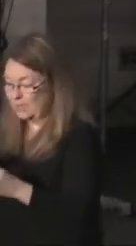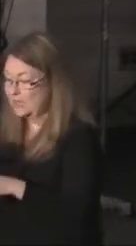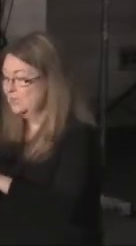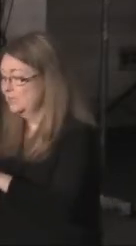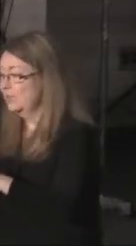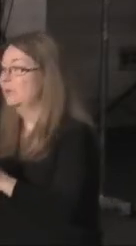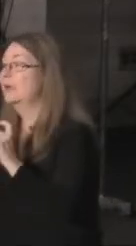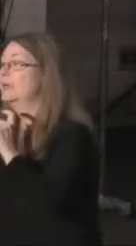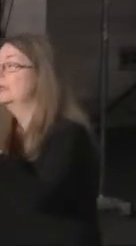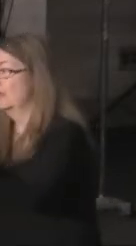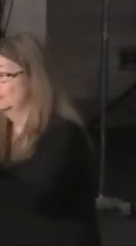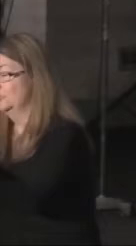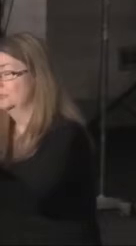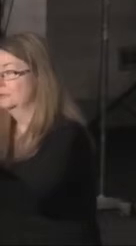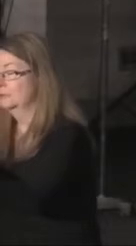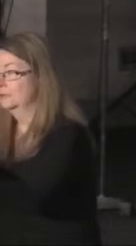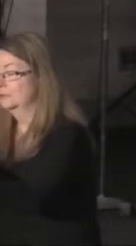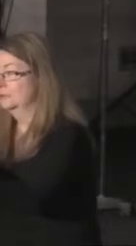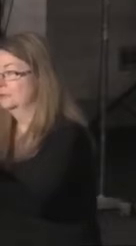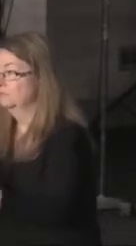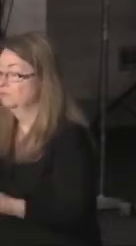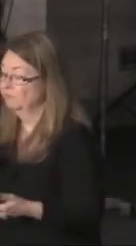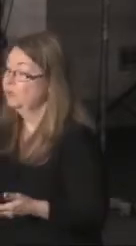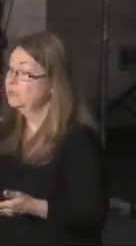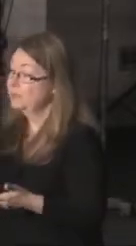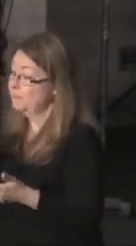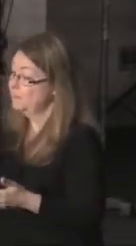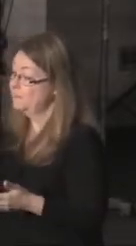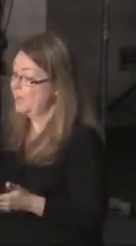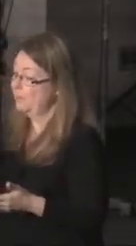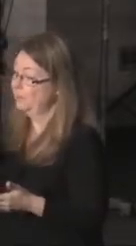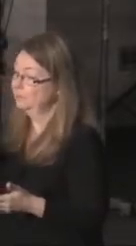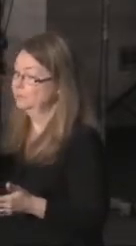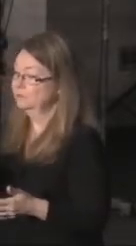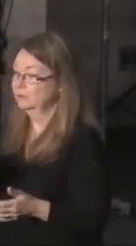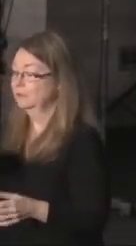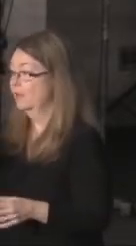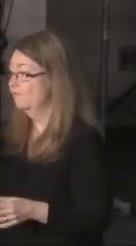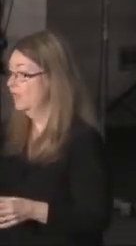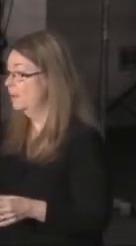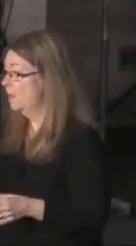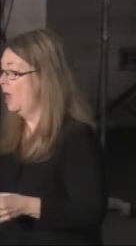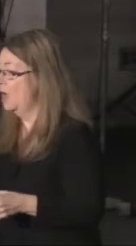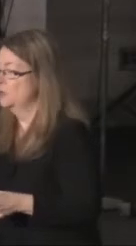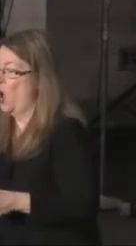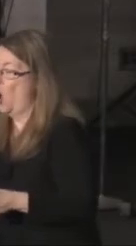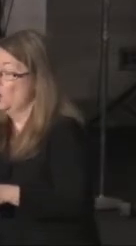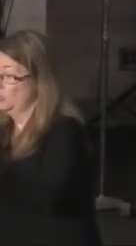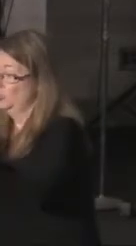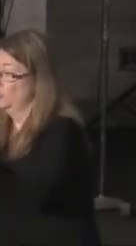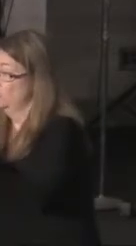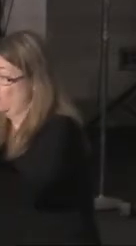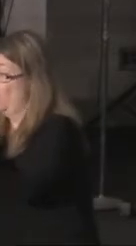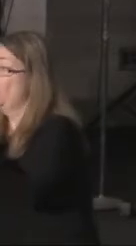Paul a generous gift. In fact, if you look at a map, Philippi was in the region of Macedonia. They were one of the only churches that